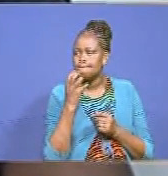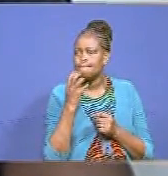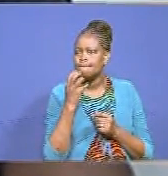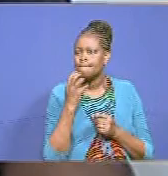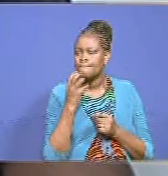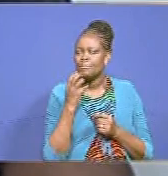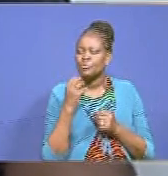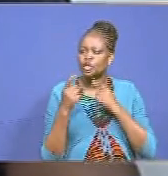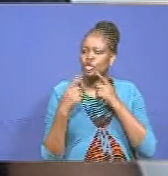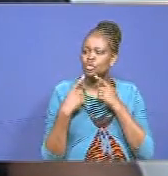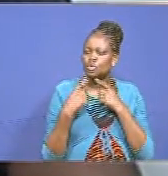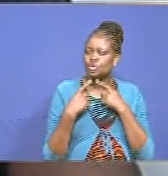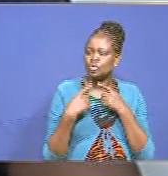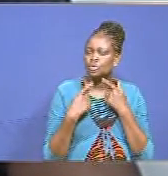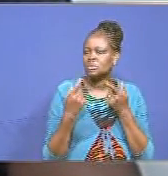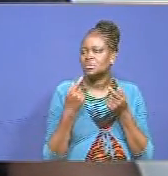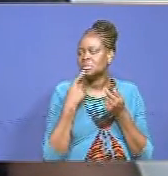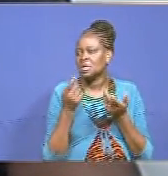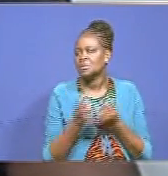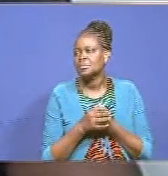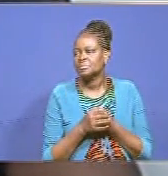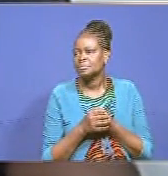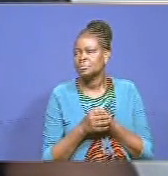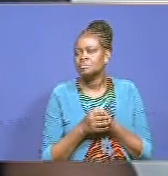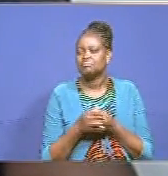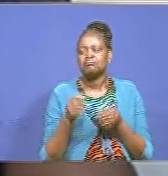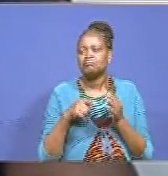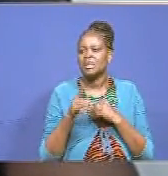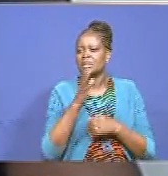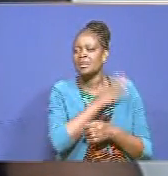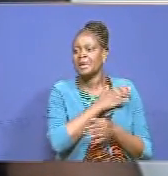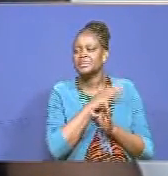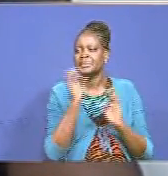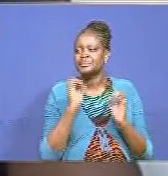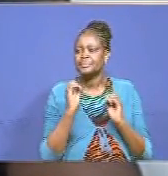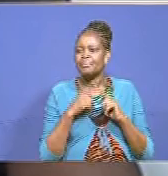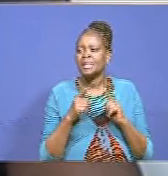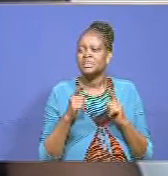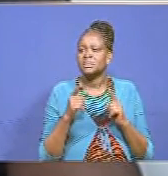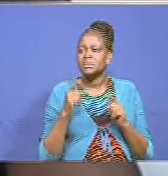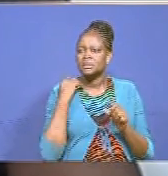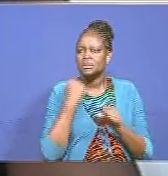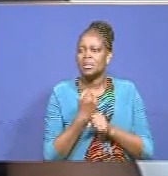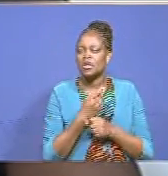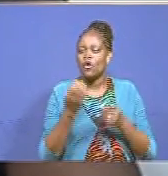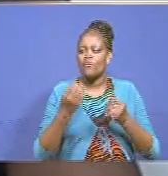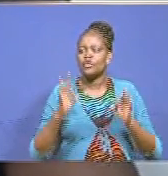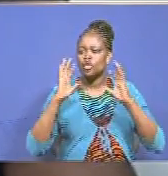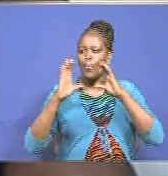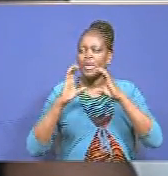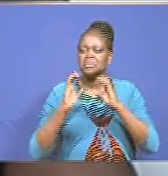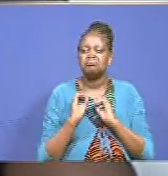throw words here and there, like they are not in NASA and all that. But they have not done any formal or